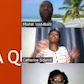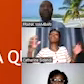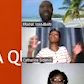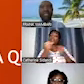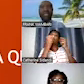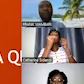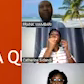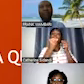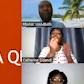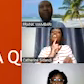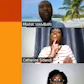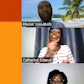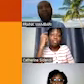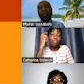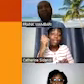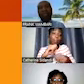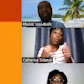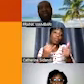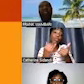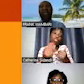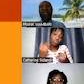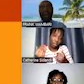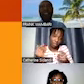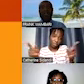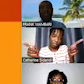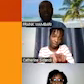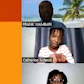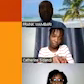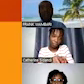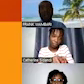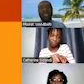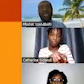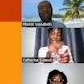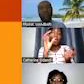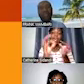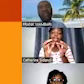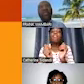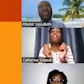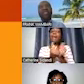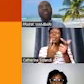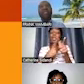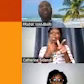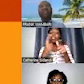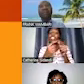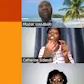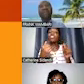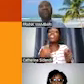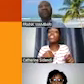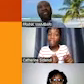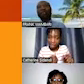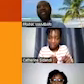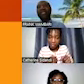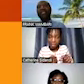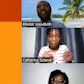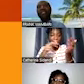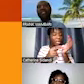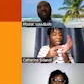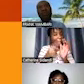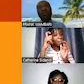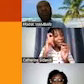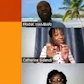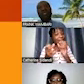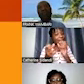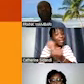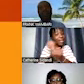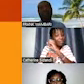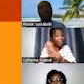Think about the children, by the way. If it happens and you're left with the children, make sure you also explain the children